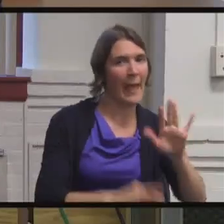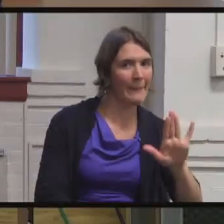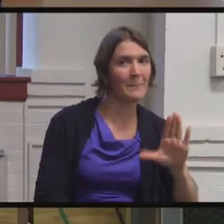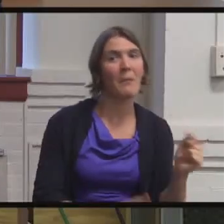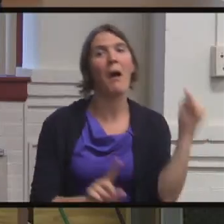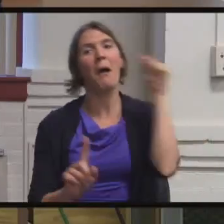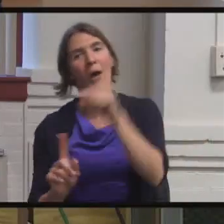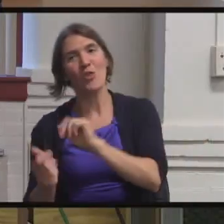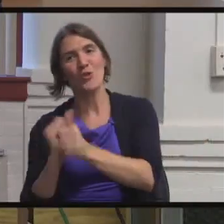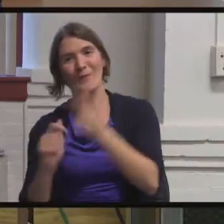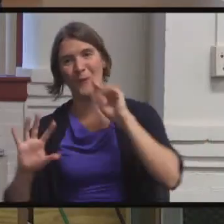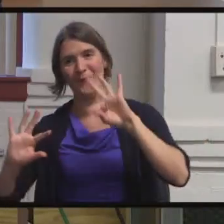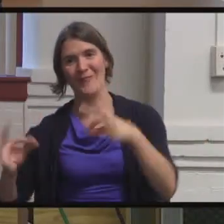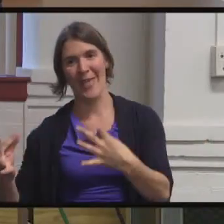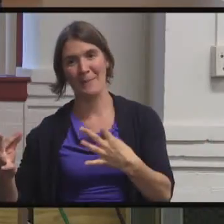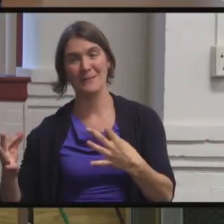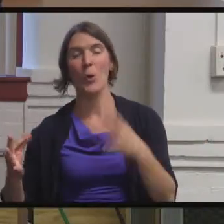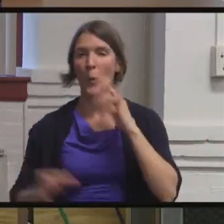And